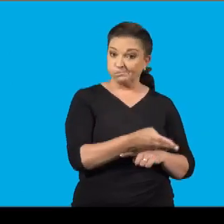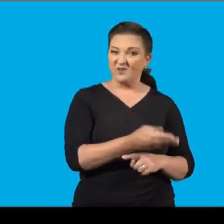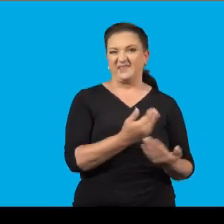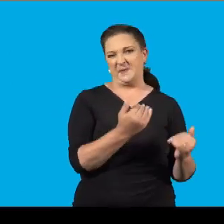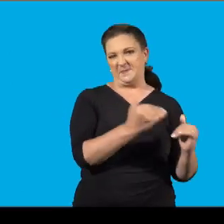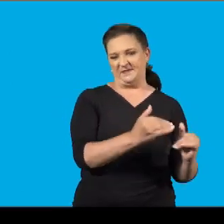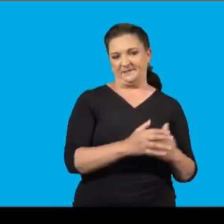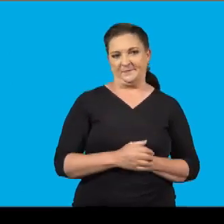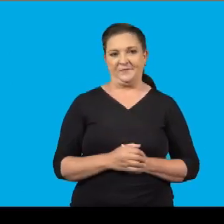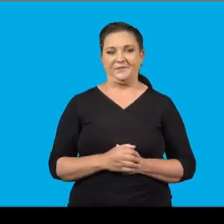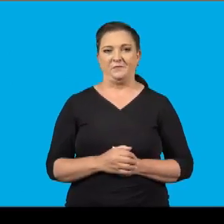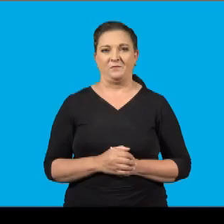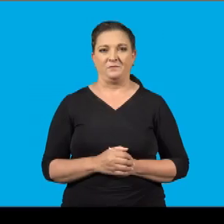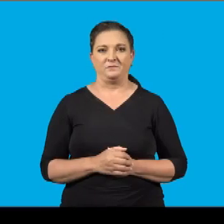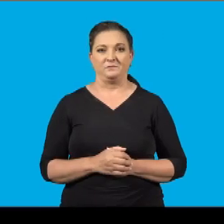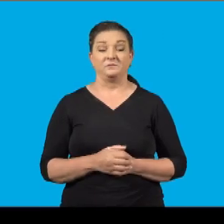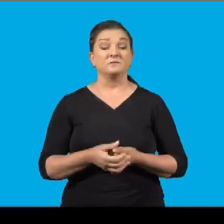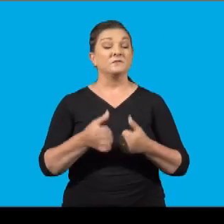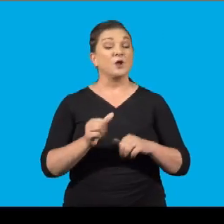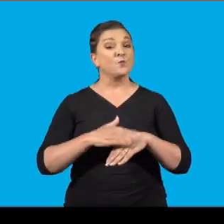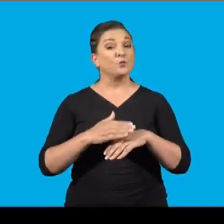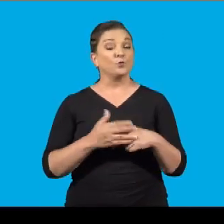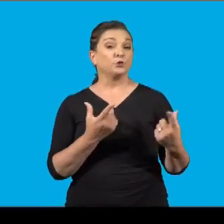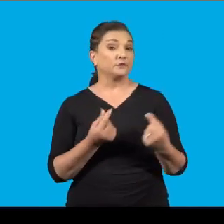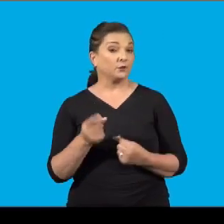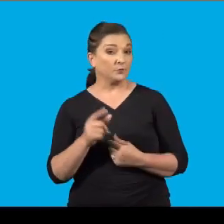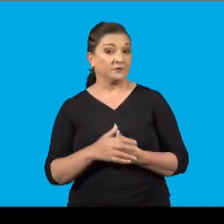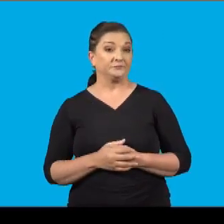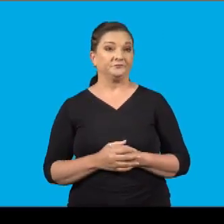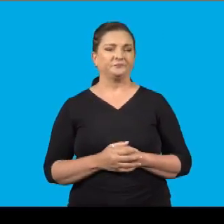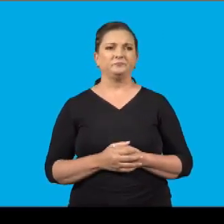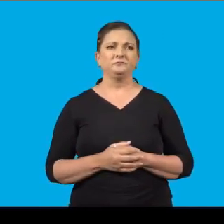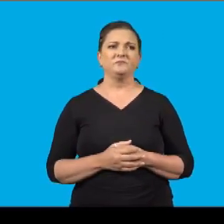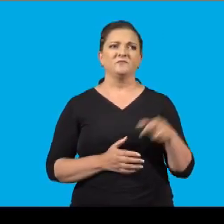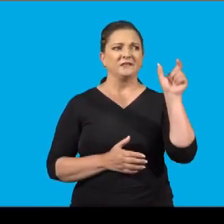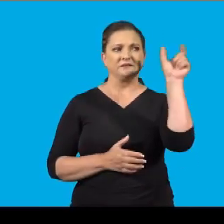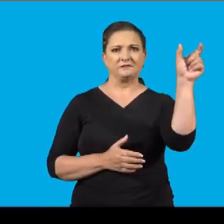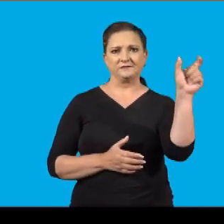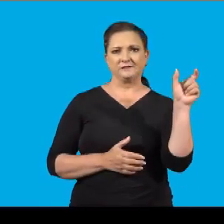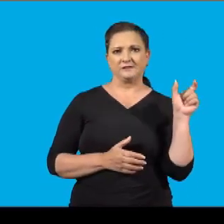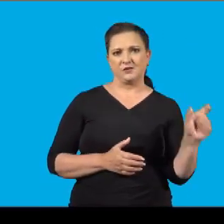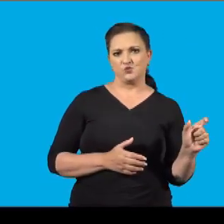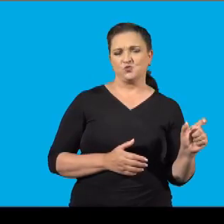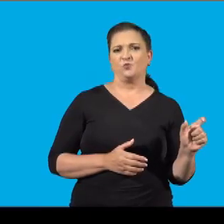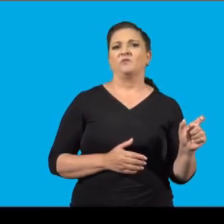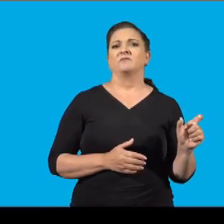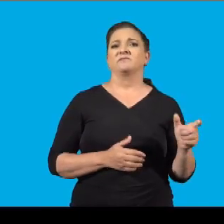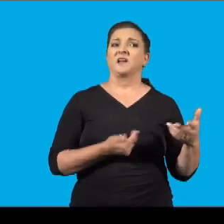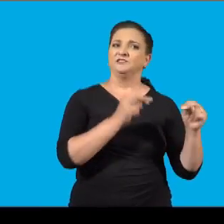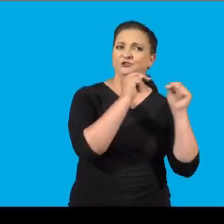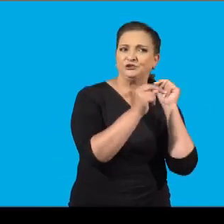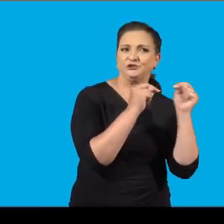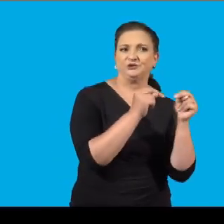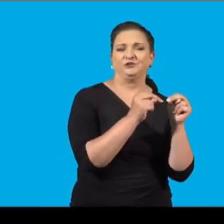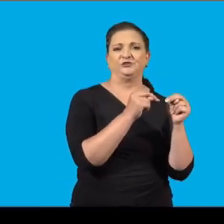reliability, and their limitations. And then we also looked at the different keywords that go with this